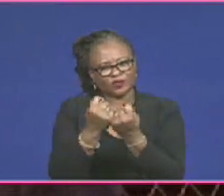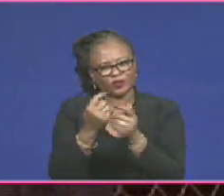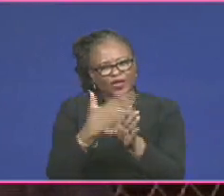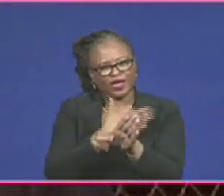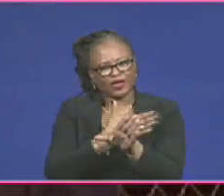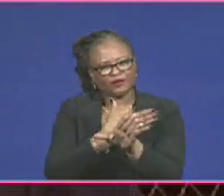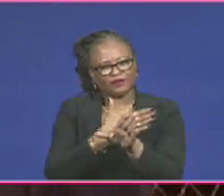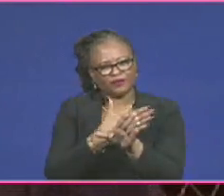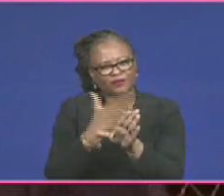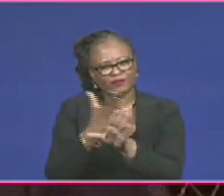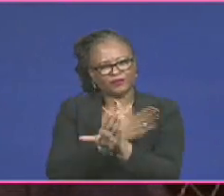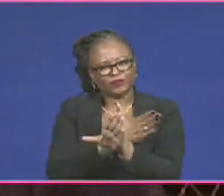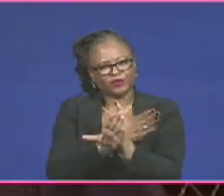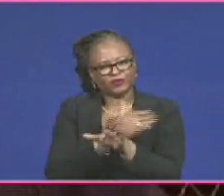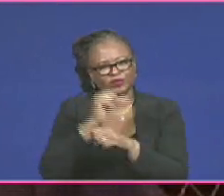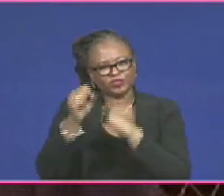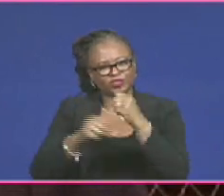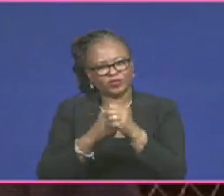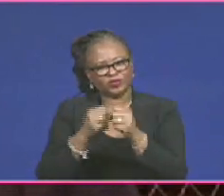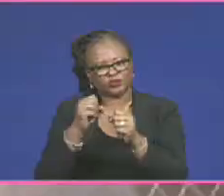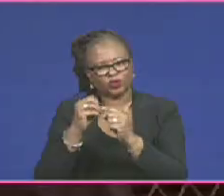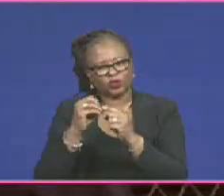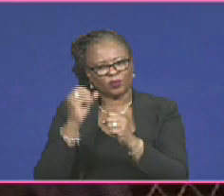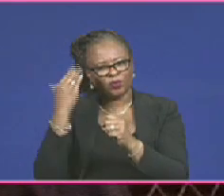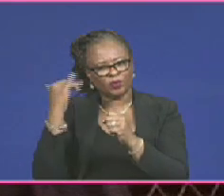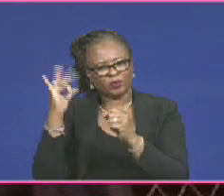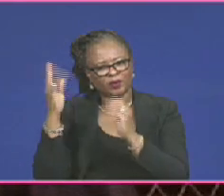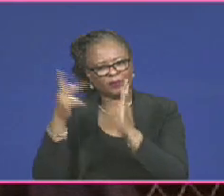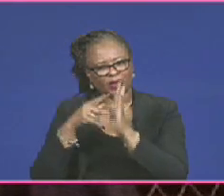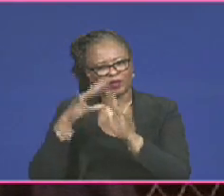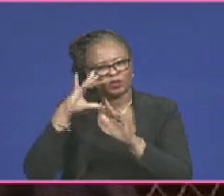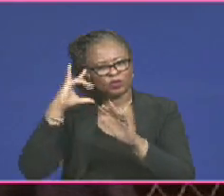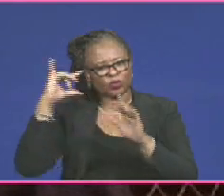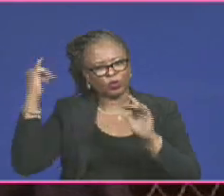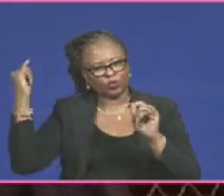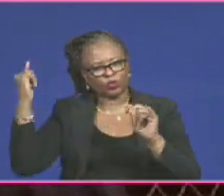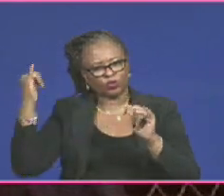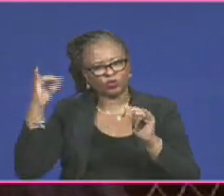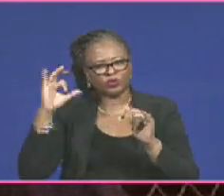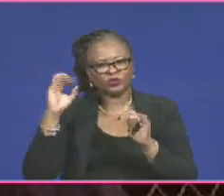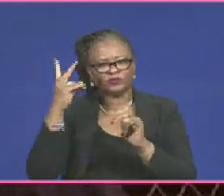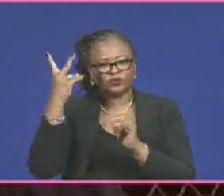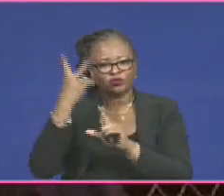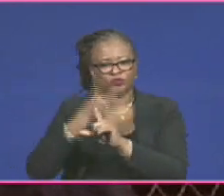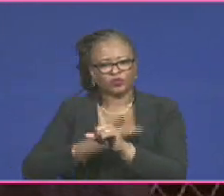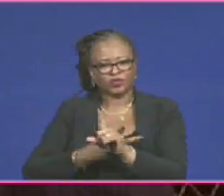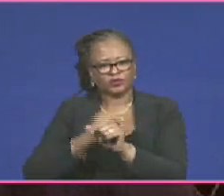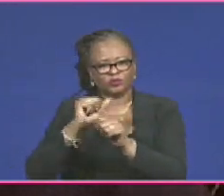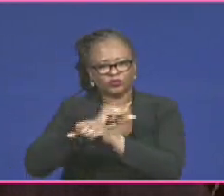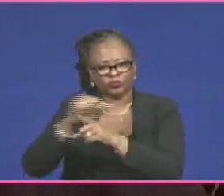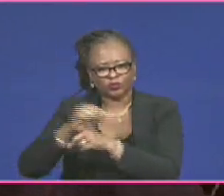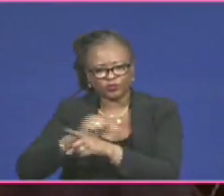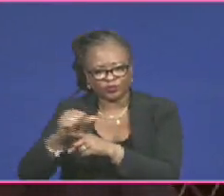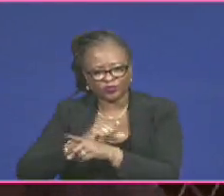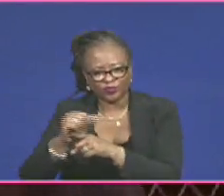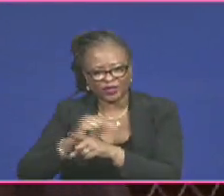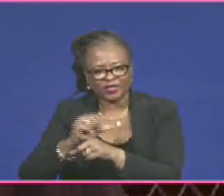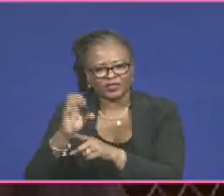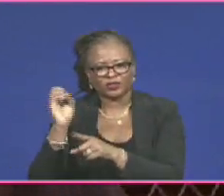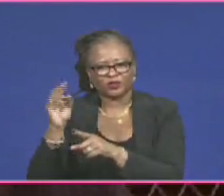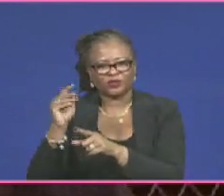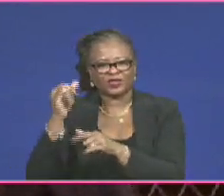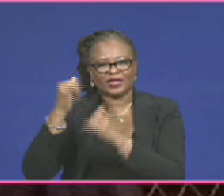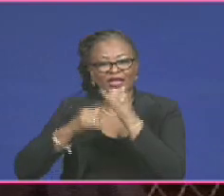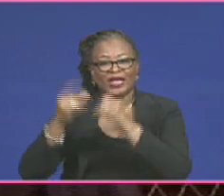the previous years. So I'm looking to bring back the goal again. We've been at it now for the last 2 months, and you see we're going down to